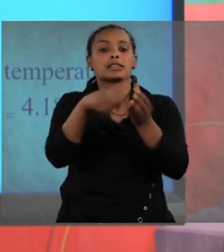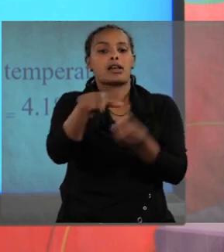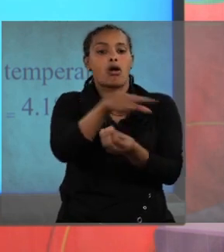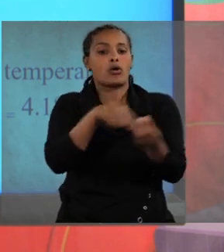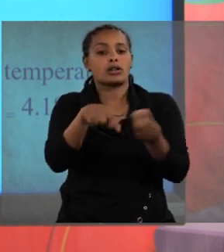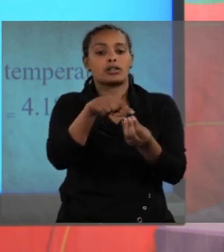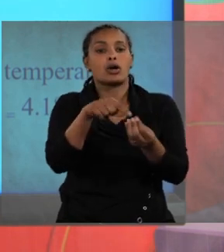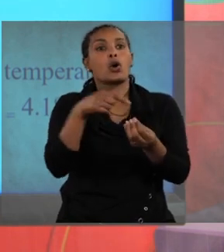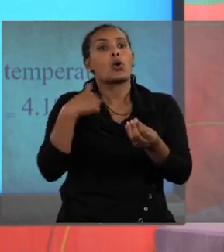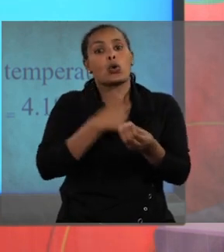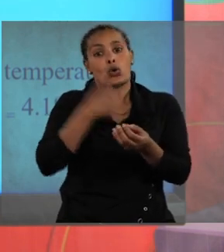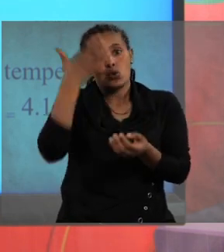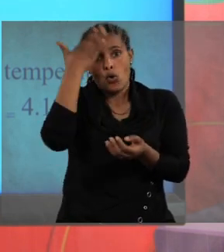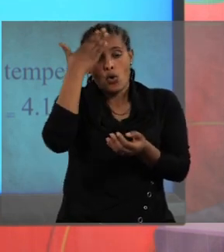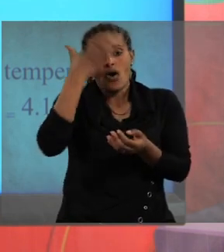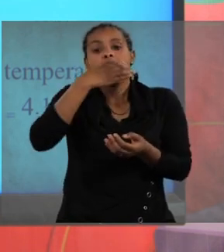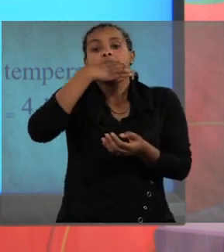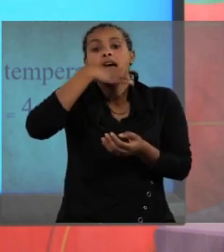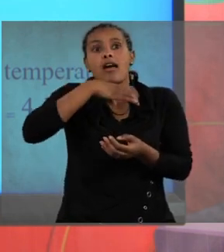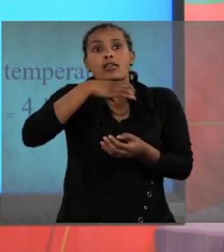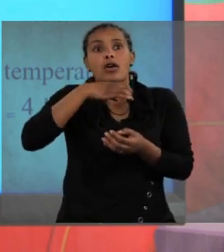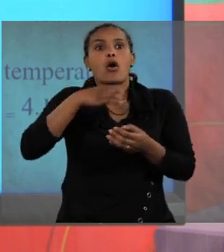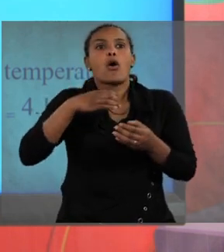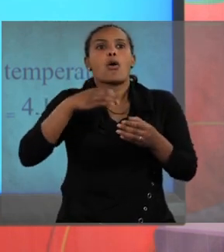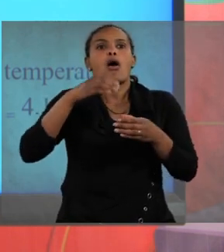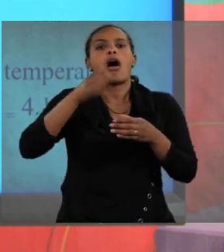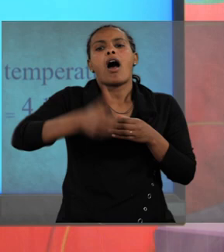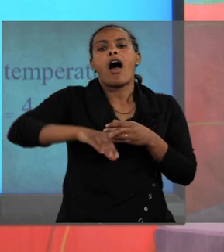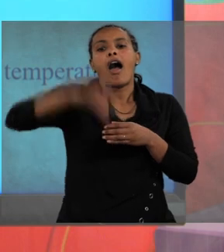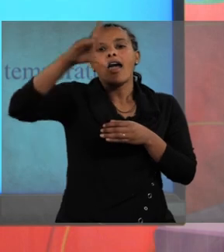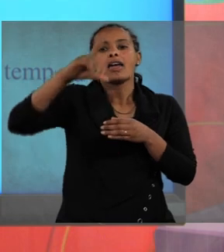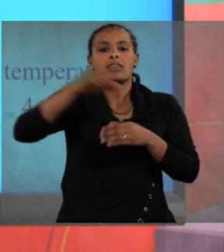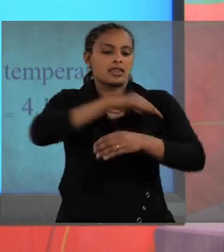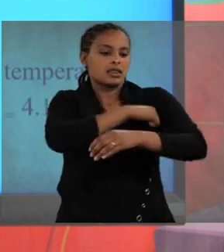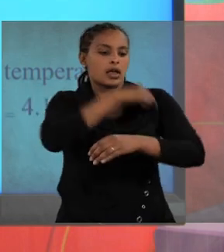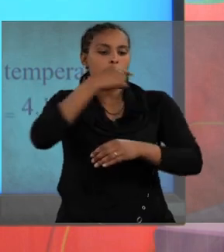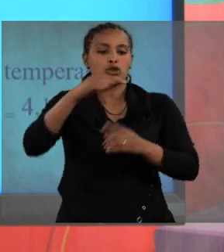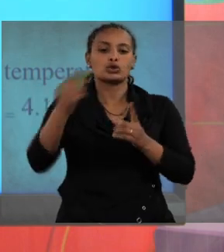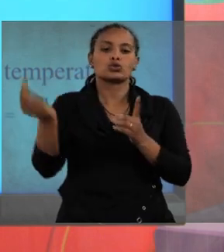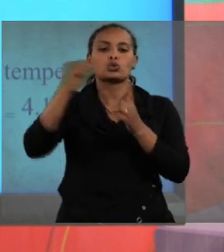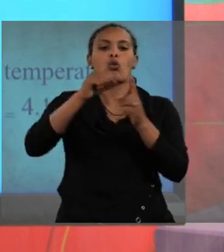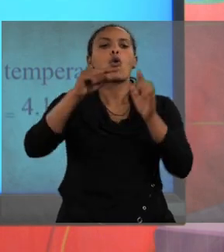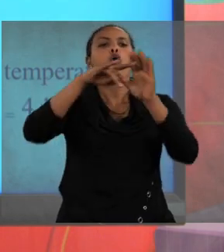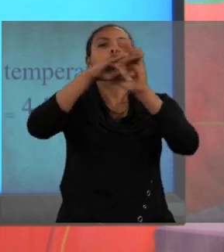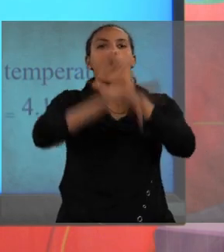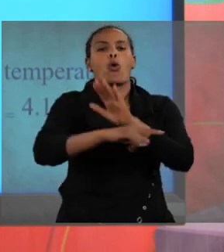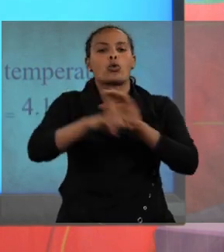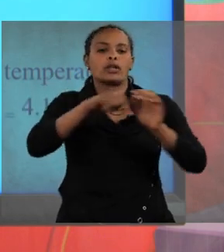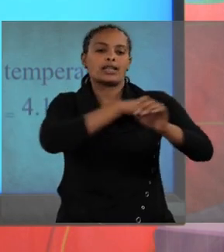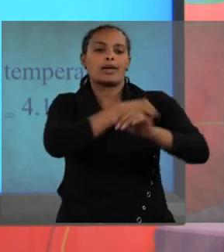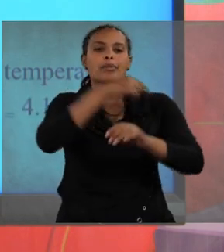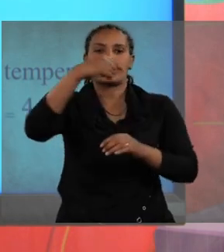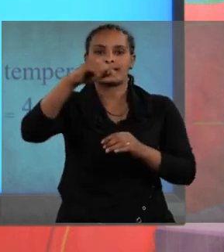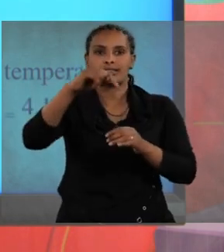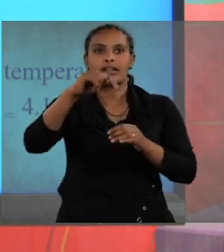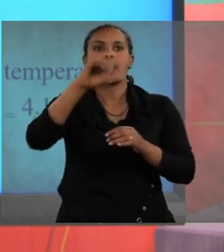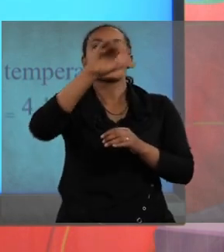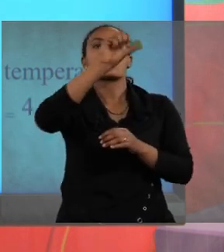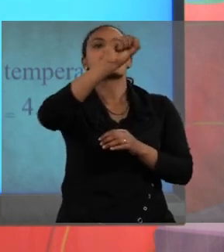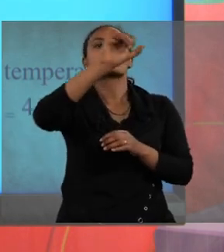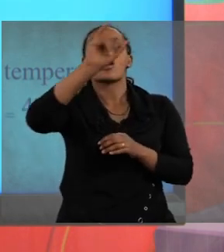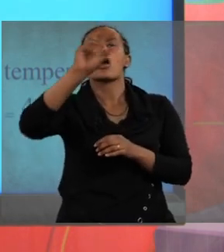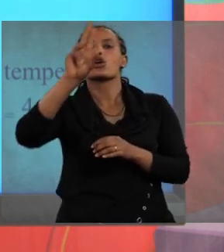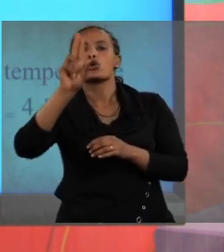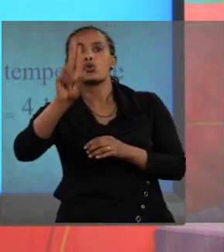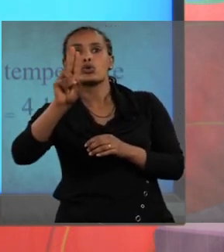surrounding. We know that heat flows from a body of high temperature to a body of low temperature. The SI unit